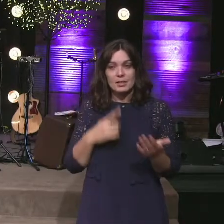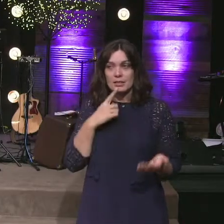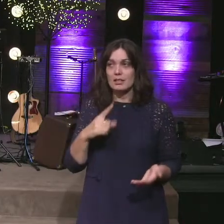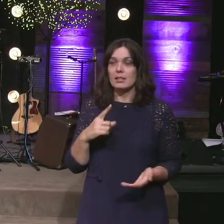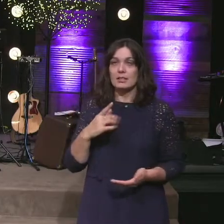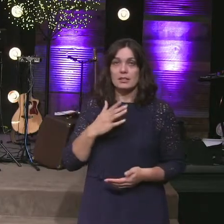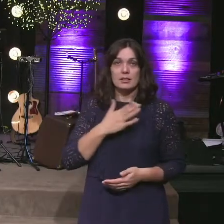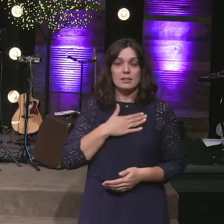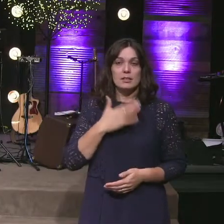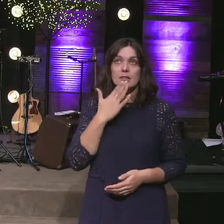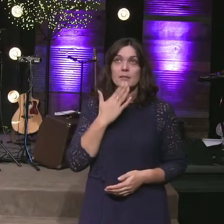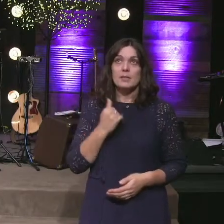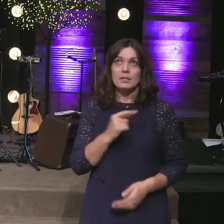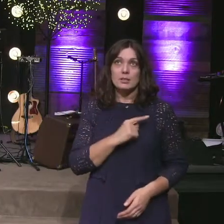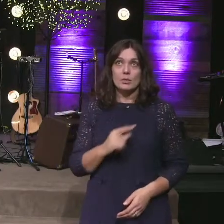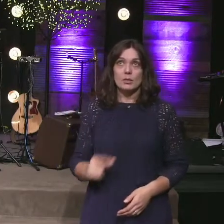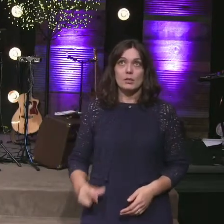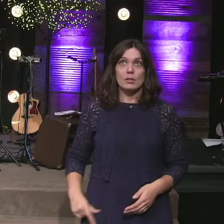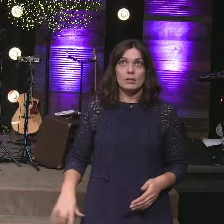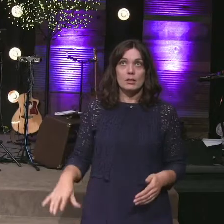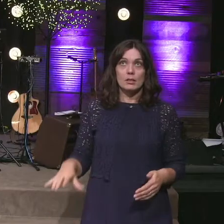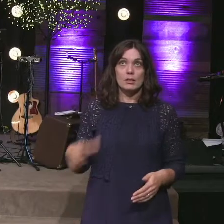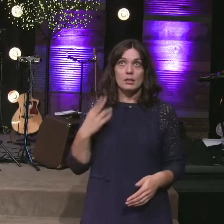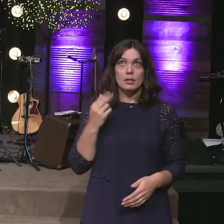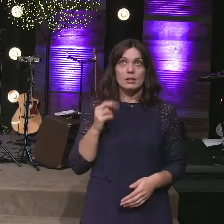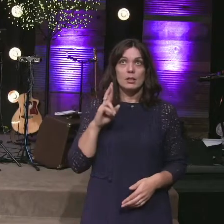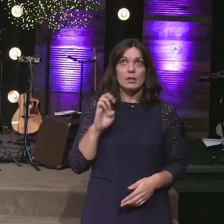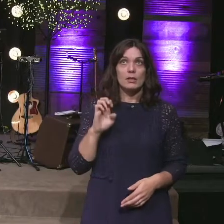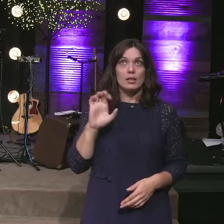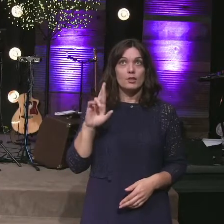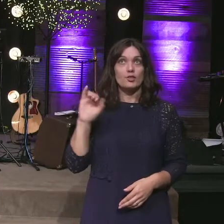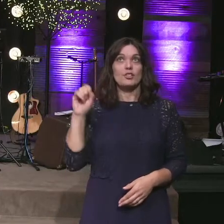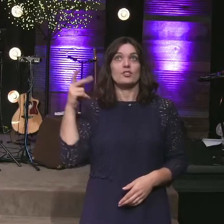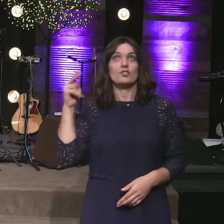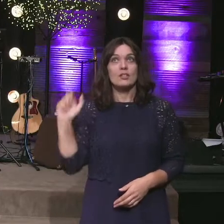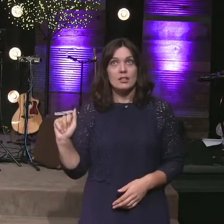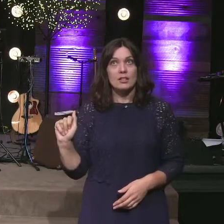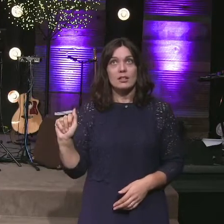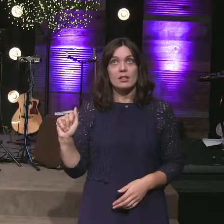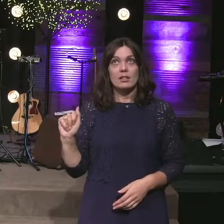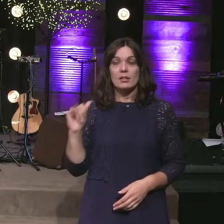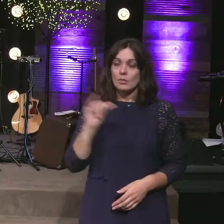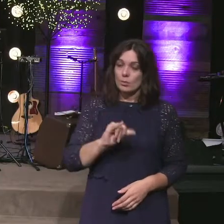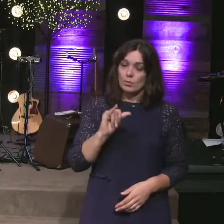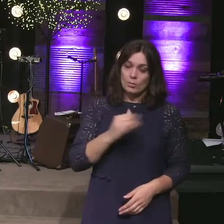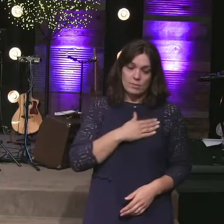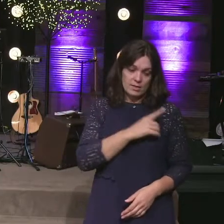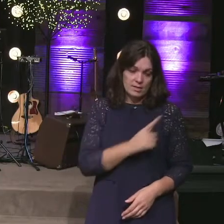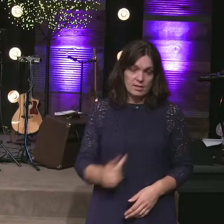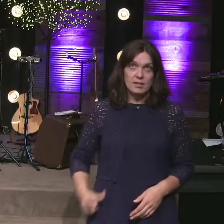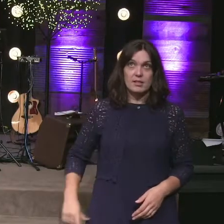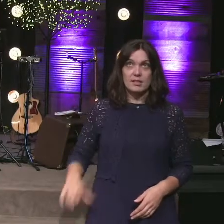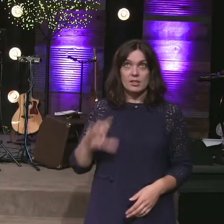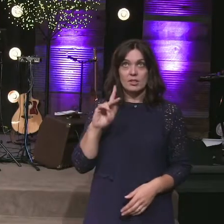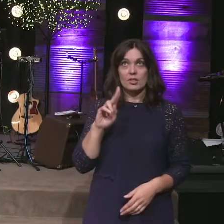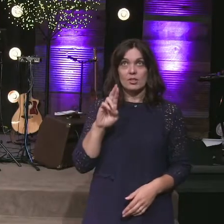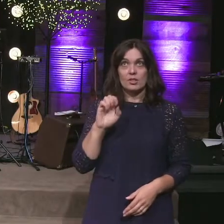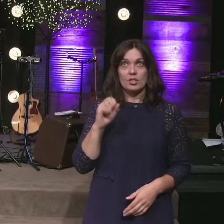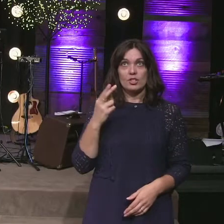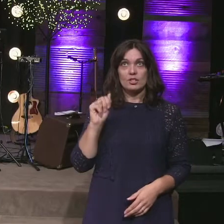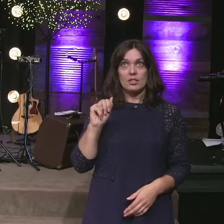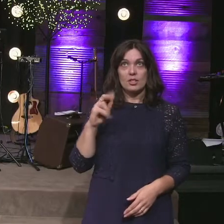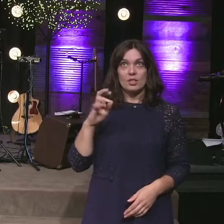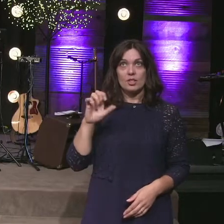my sweet Lord, Hare Krishna, oh my Lord, Krishna, Krishna. And